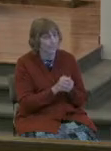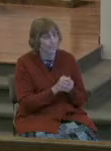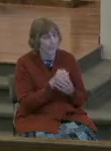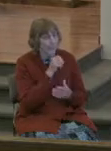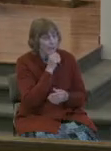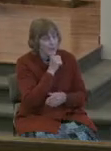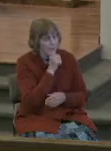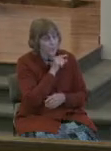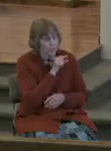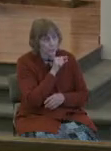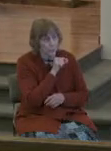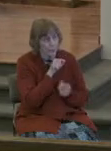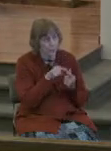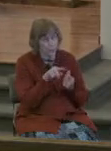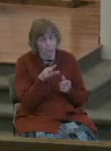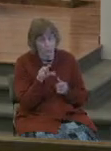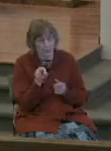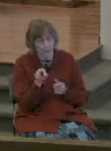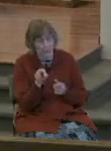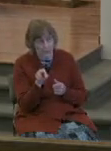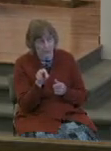ages of 20 to 39,